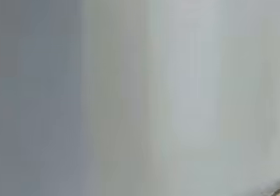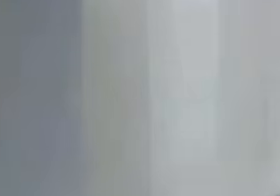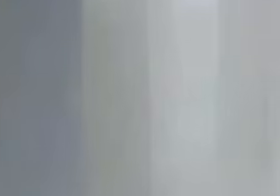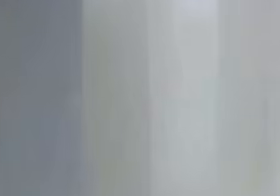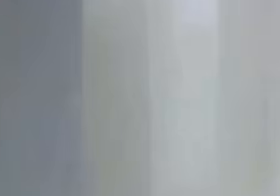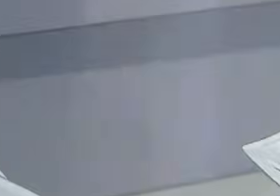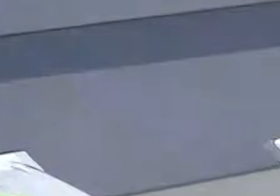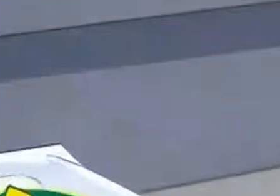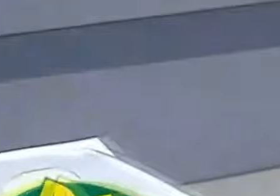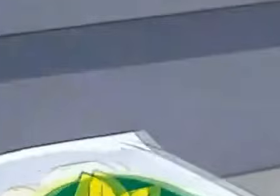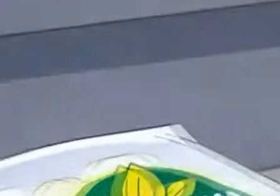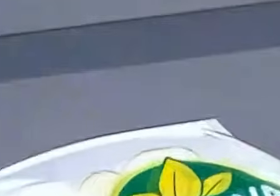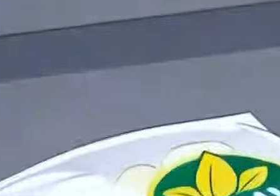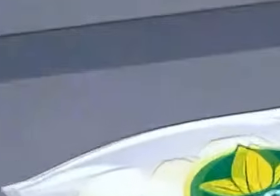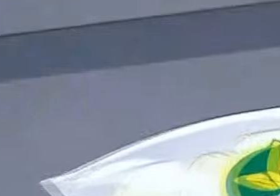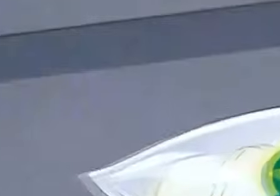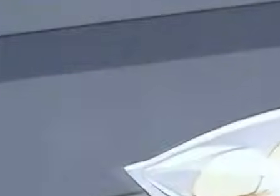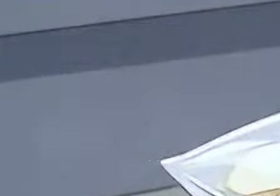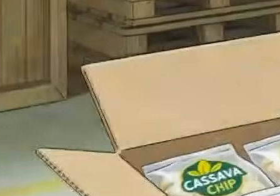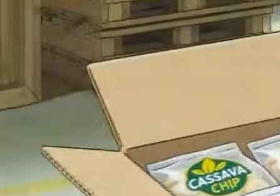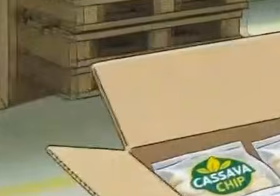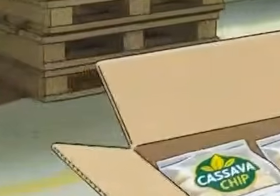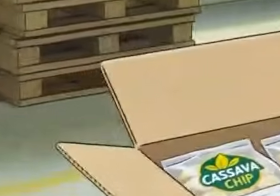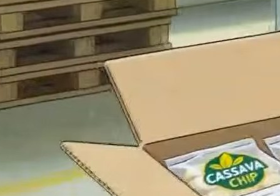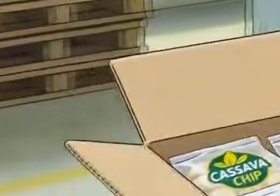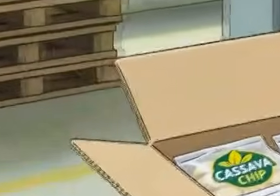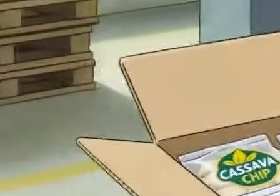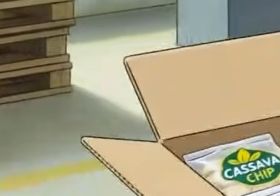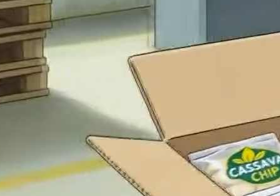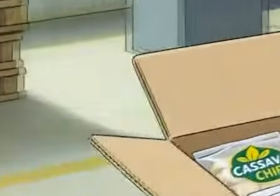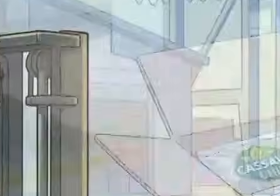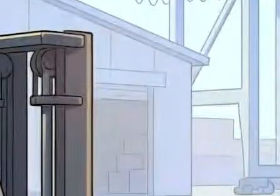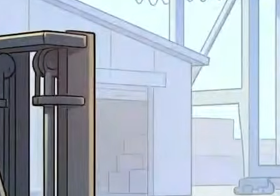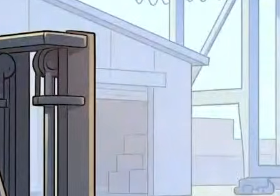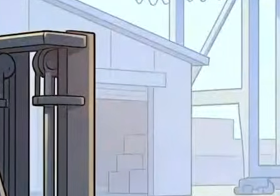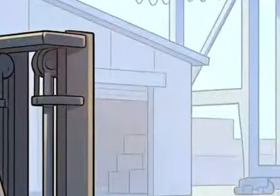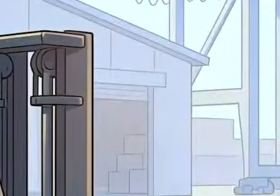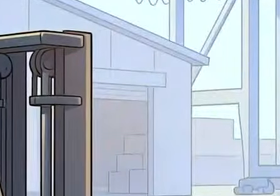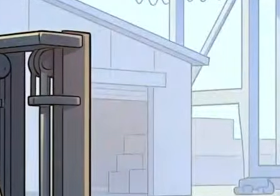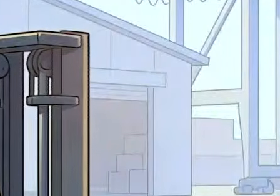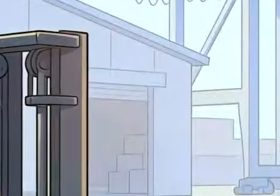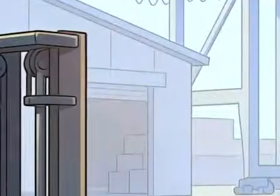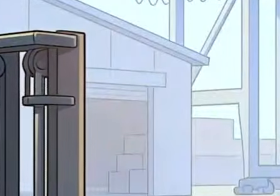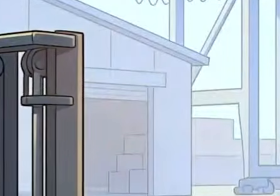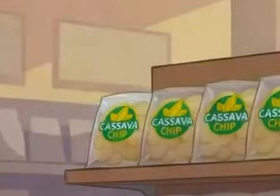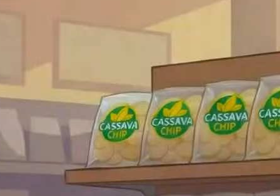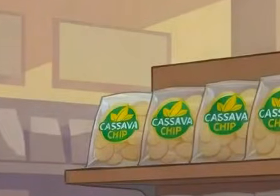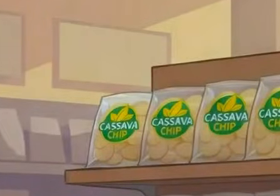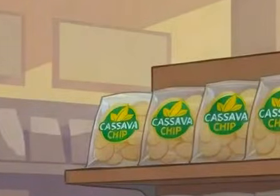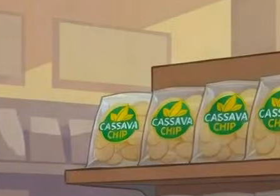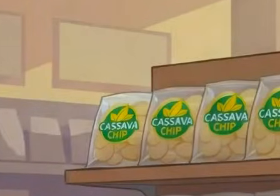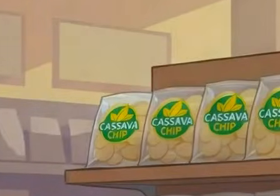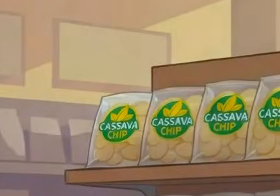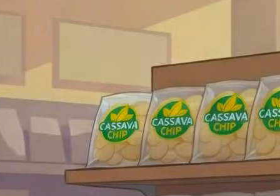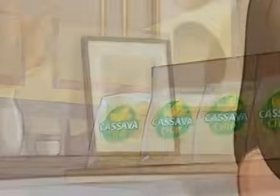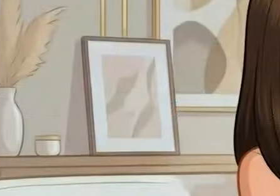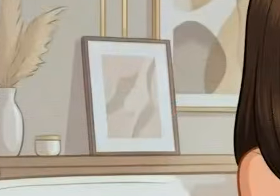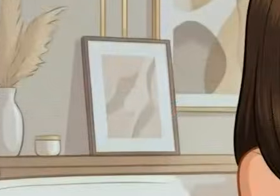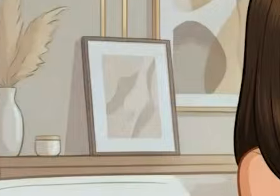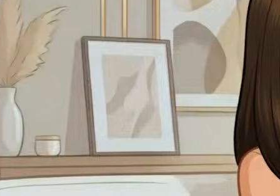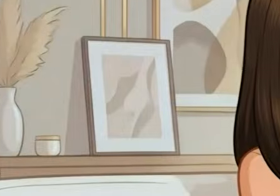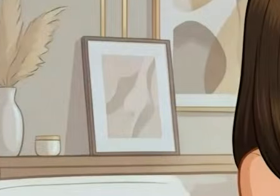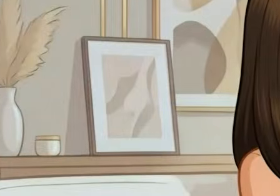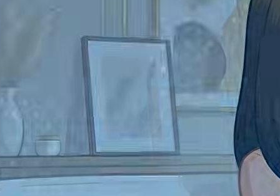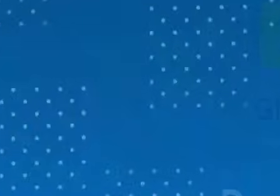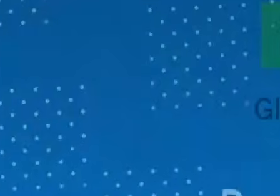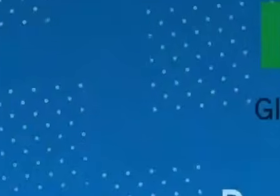the processing of your goods, to packaging and shipping, to seeing your products reach international shelves and enjoyed by customers